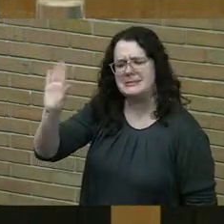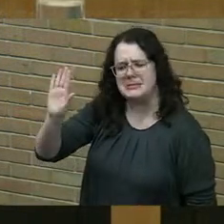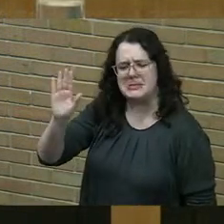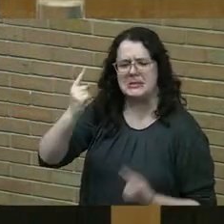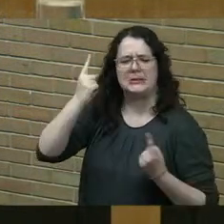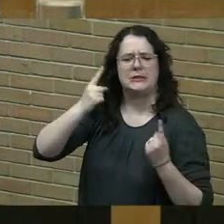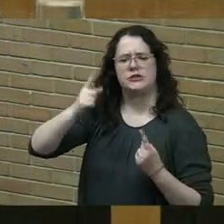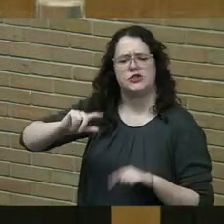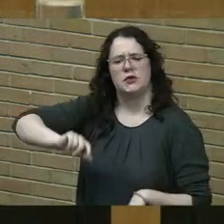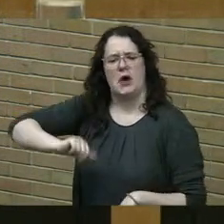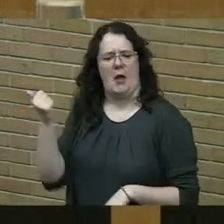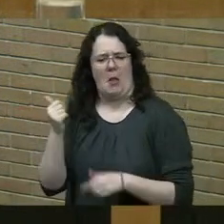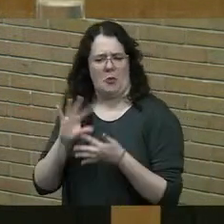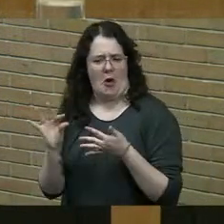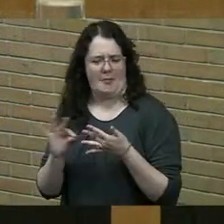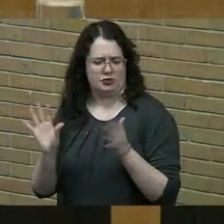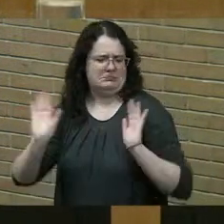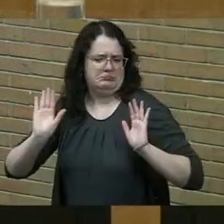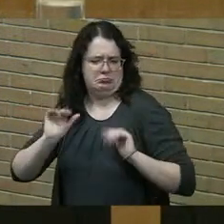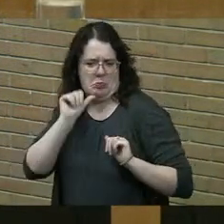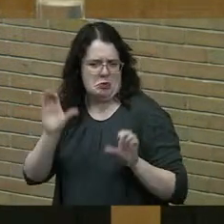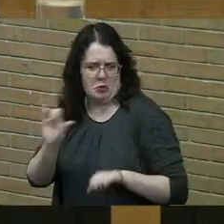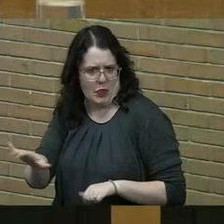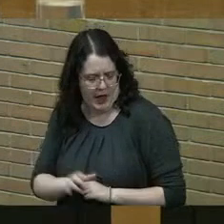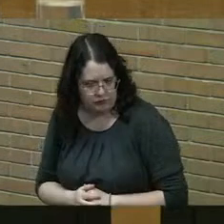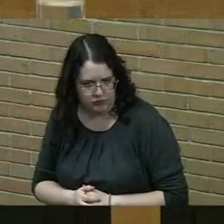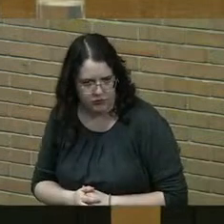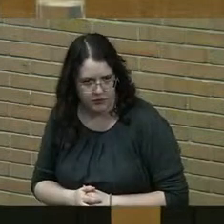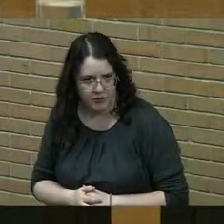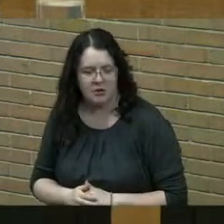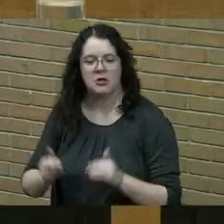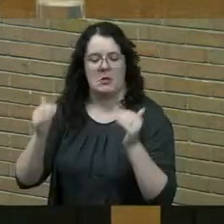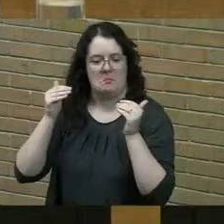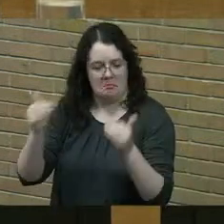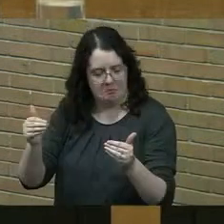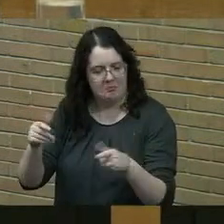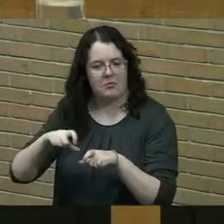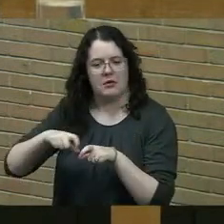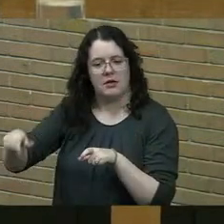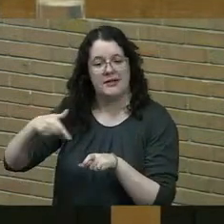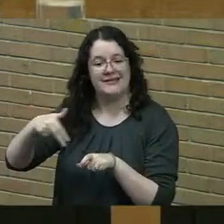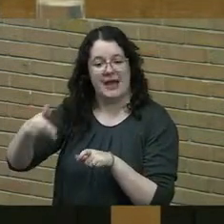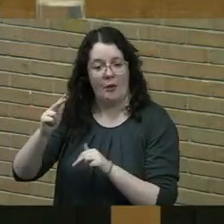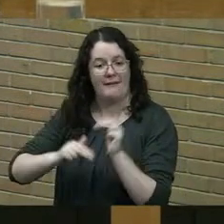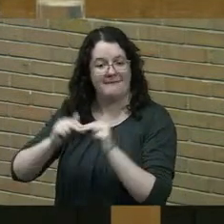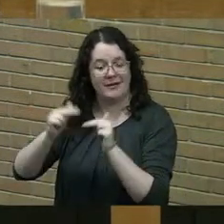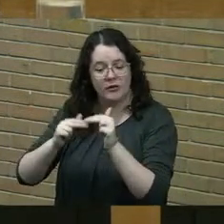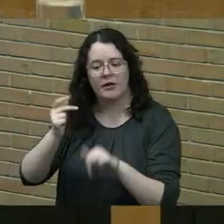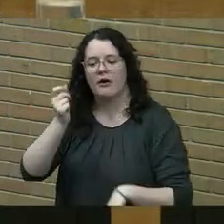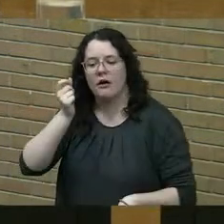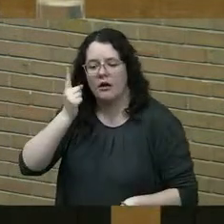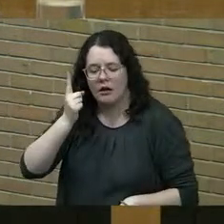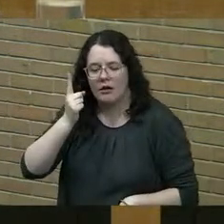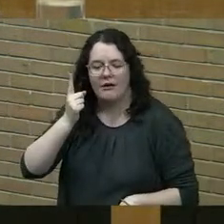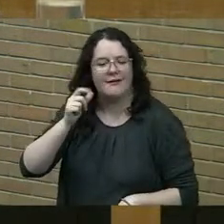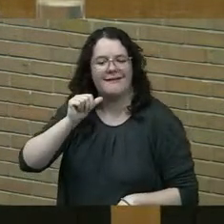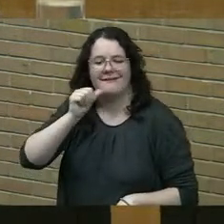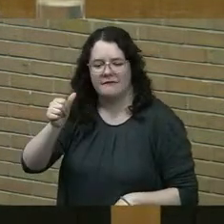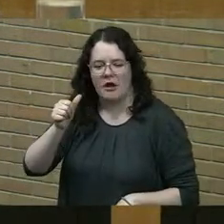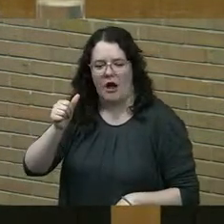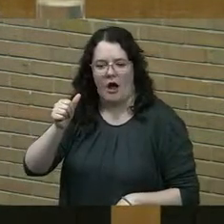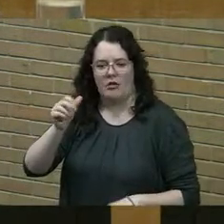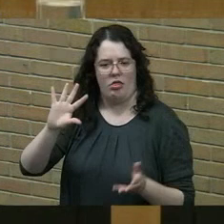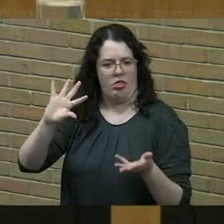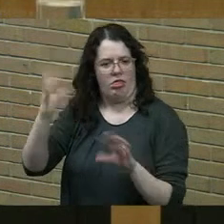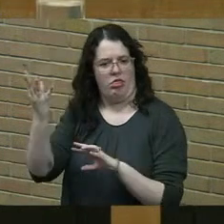other alternatives that would allow a sidewalk to be built without disturbing